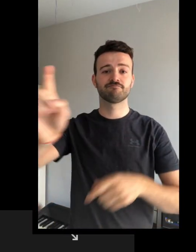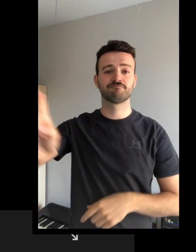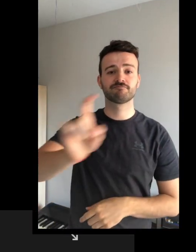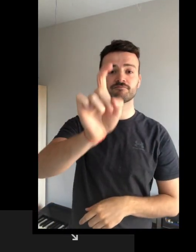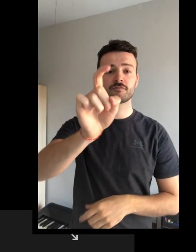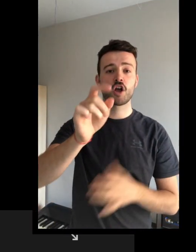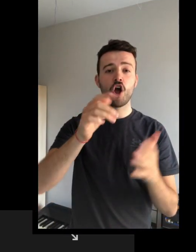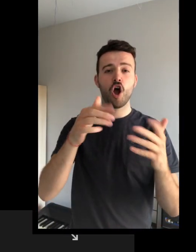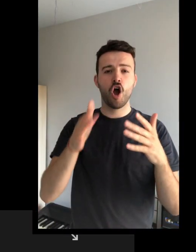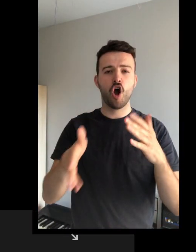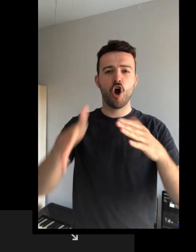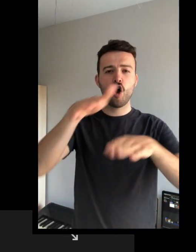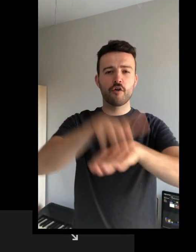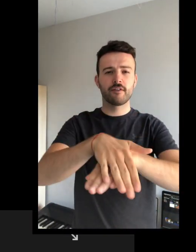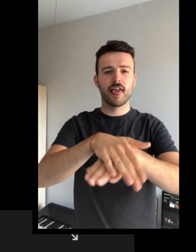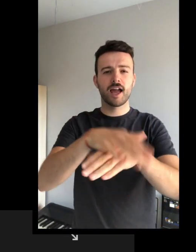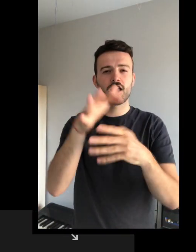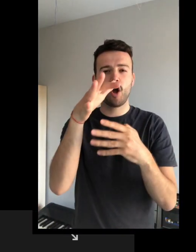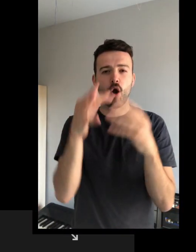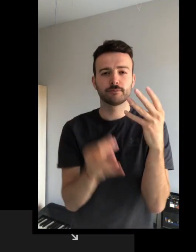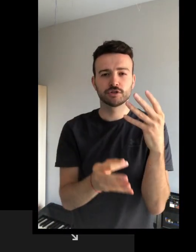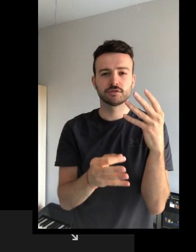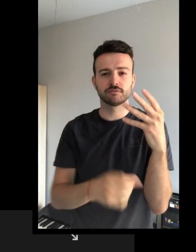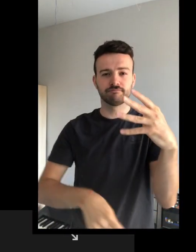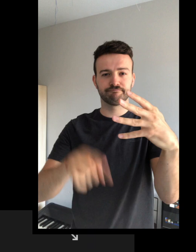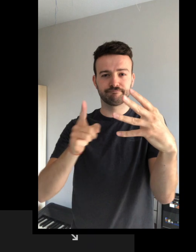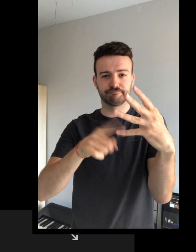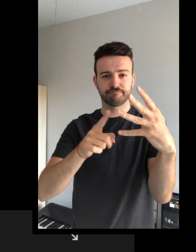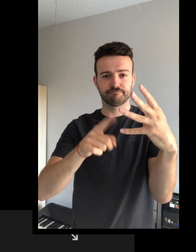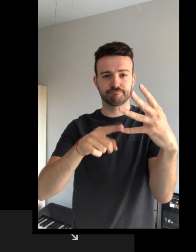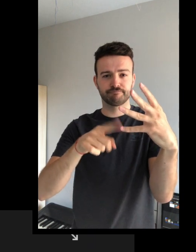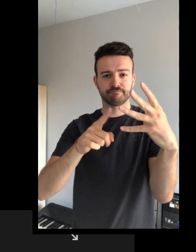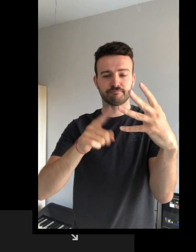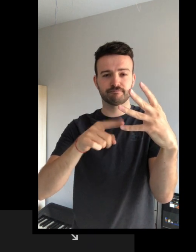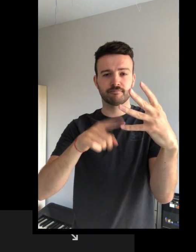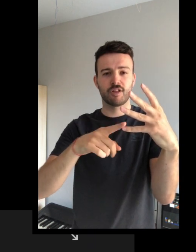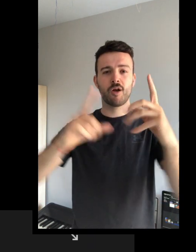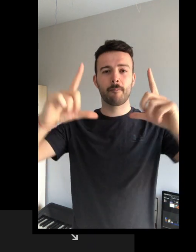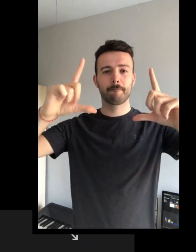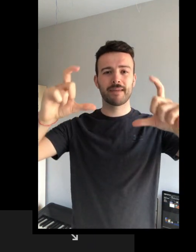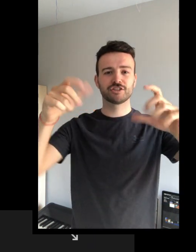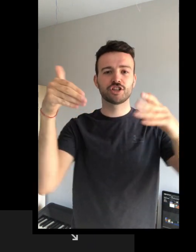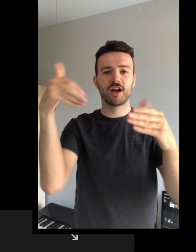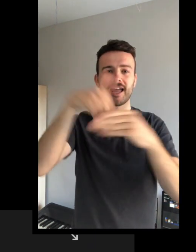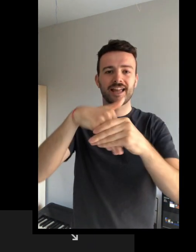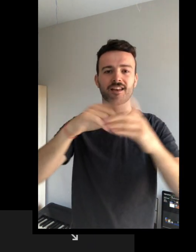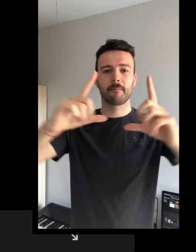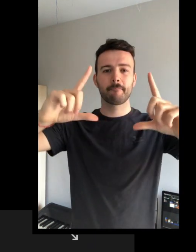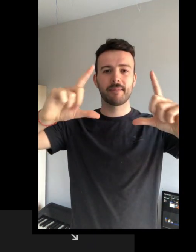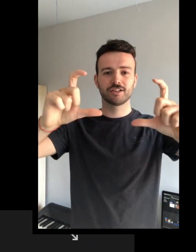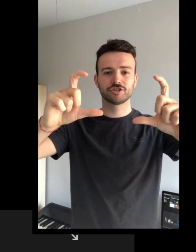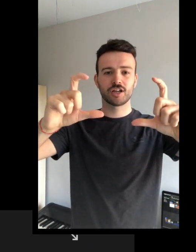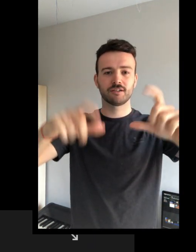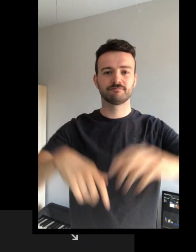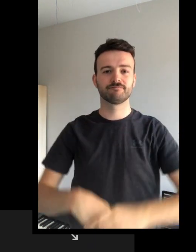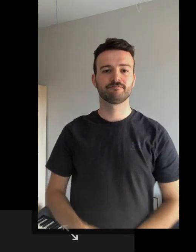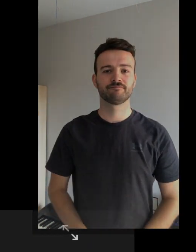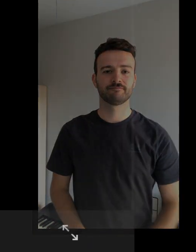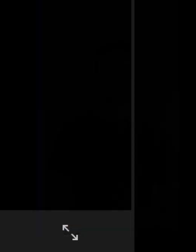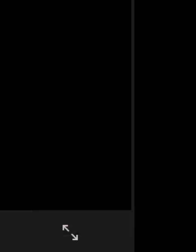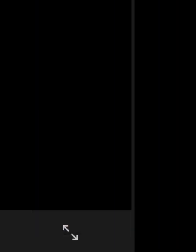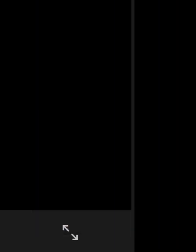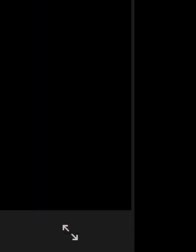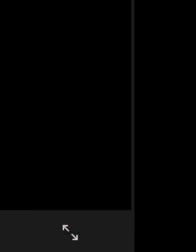Okay, next we're going to click the Overlay Options button. We're going to select the fourth option on the list, Picture